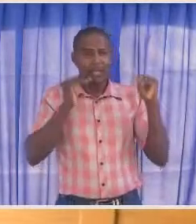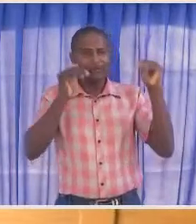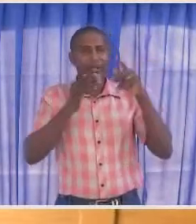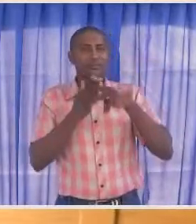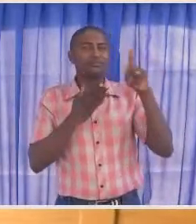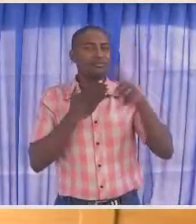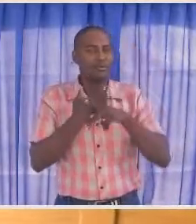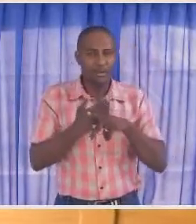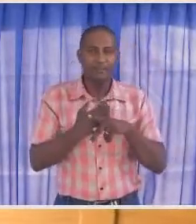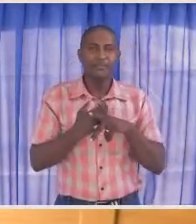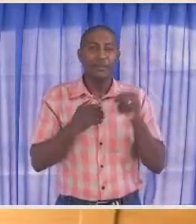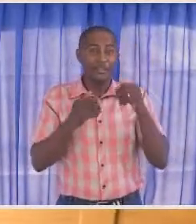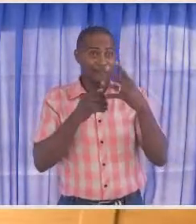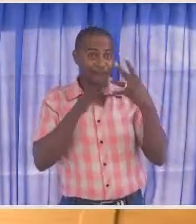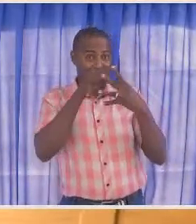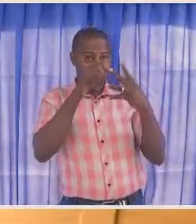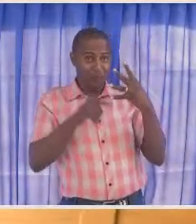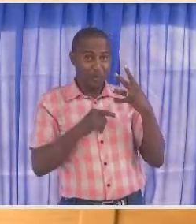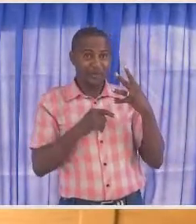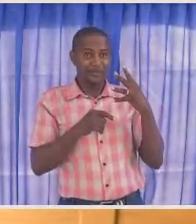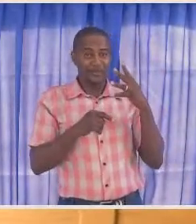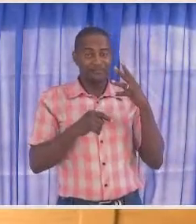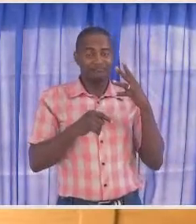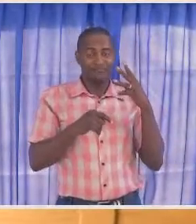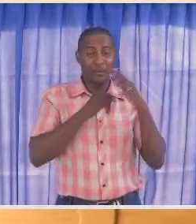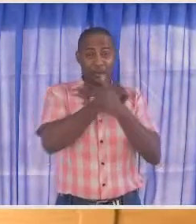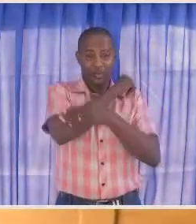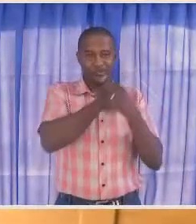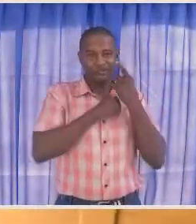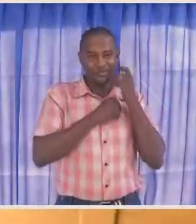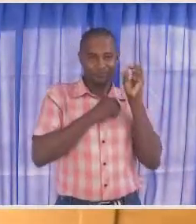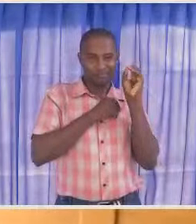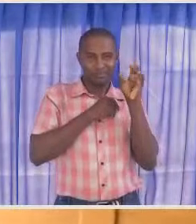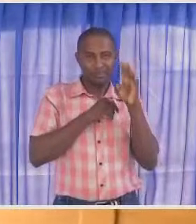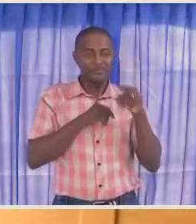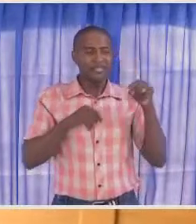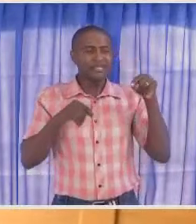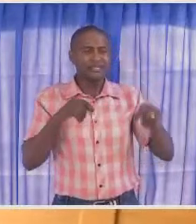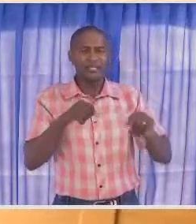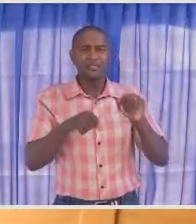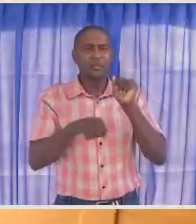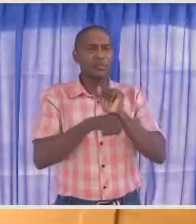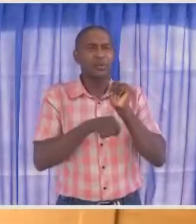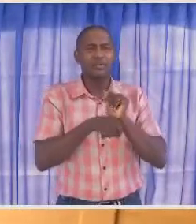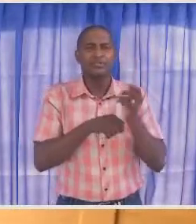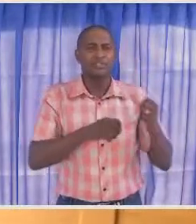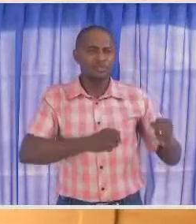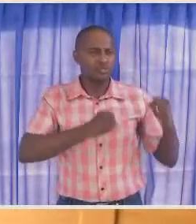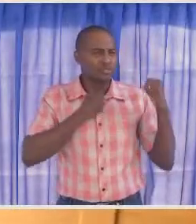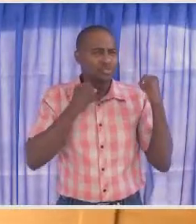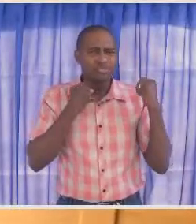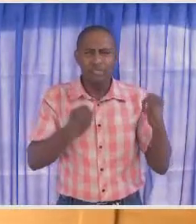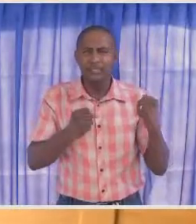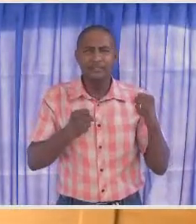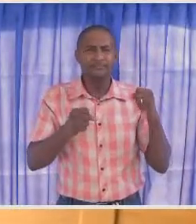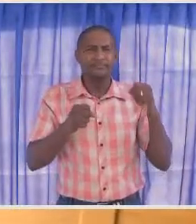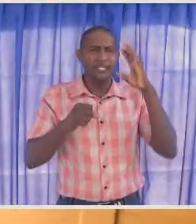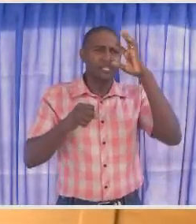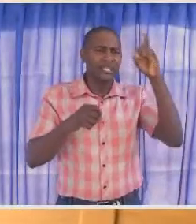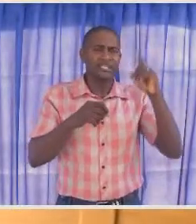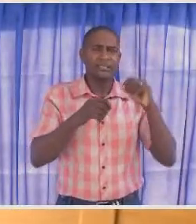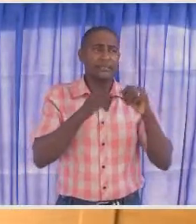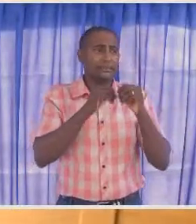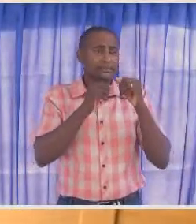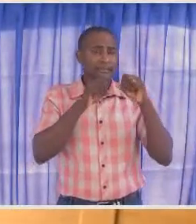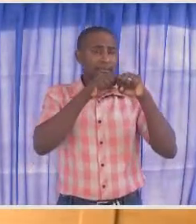Guatemala, Honduras, and the Dominican Republic. These programs all work to strengthen the capacity of education systems to provide